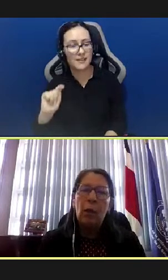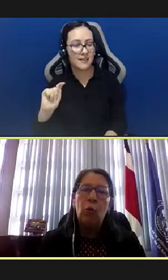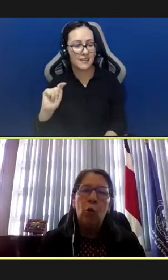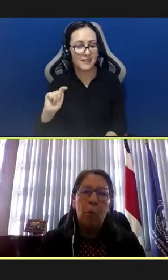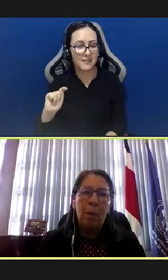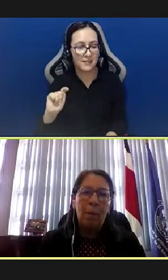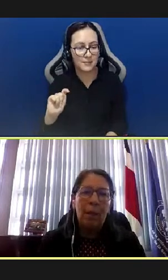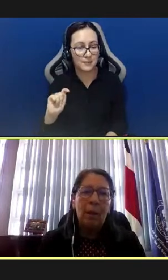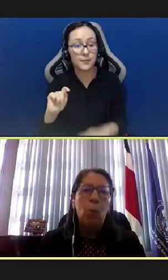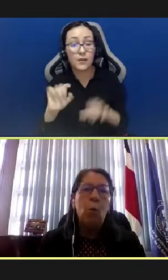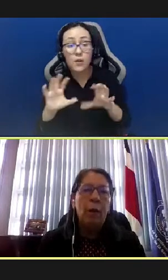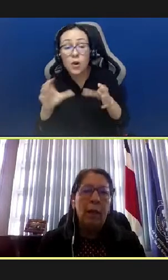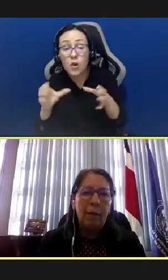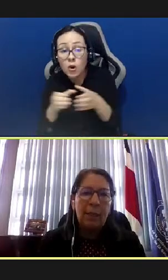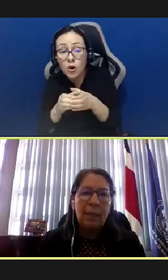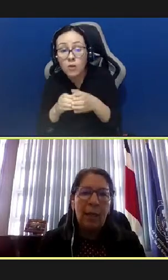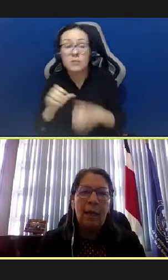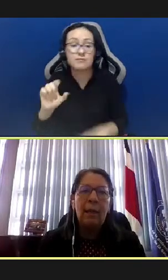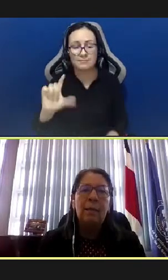we know that